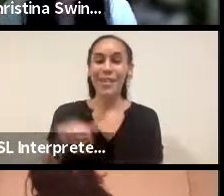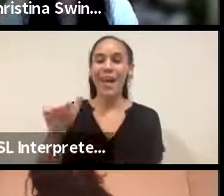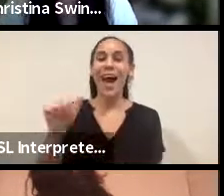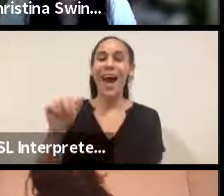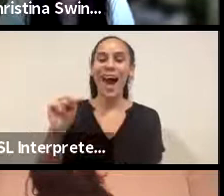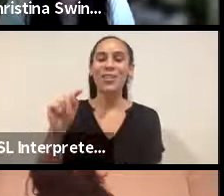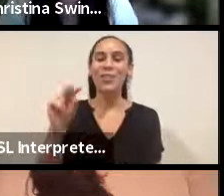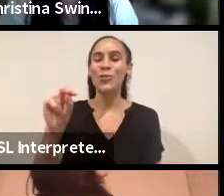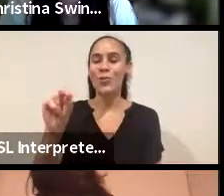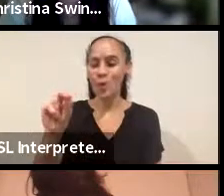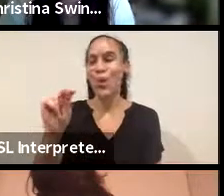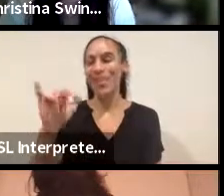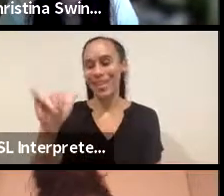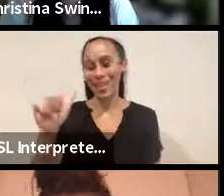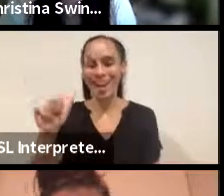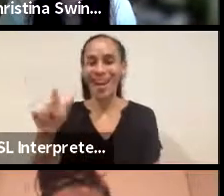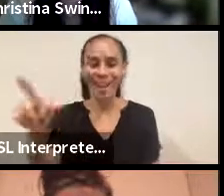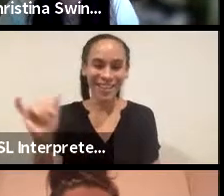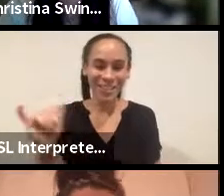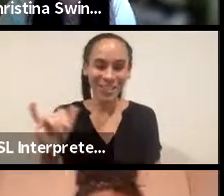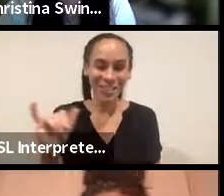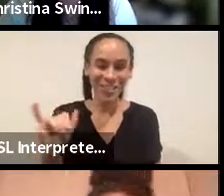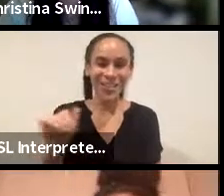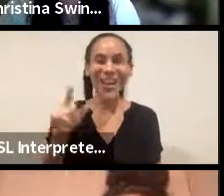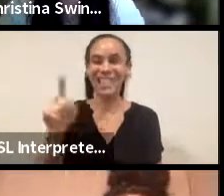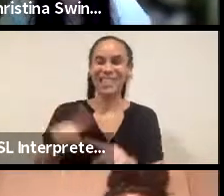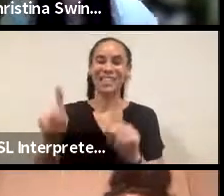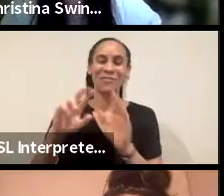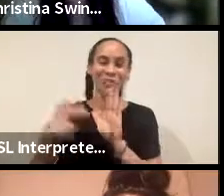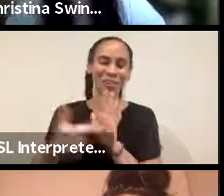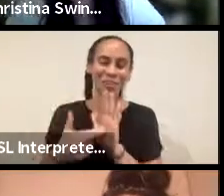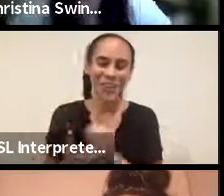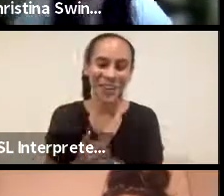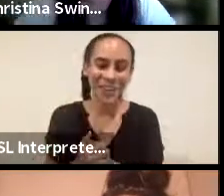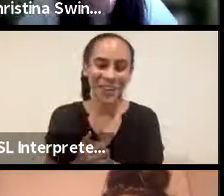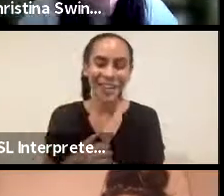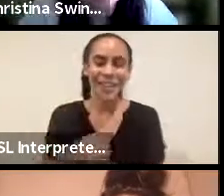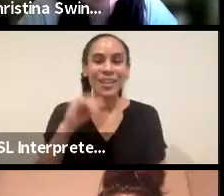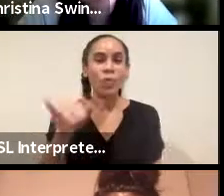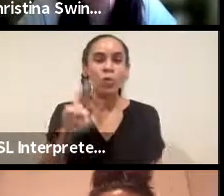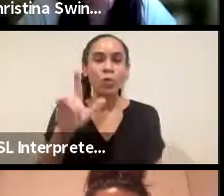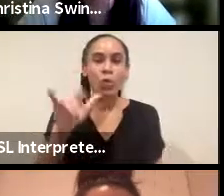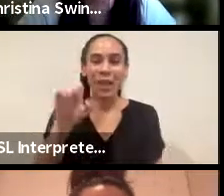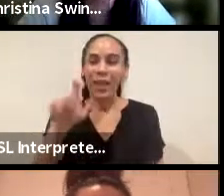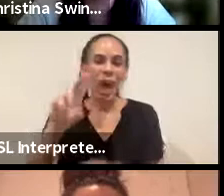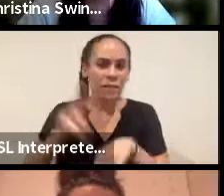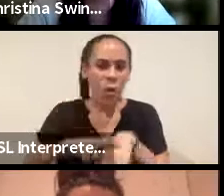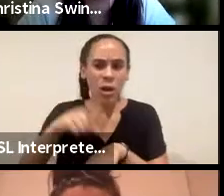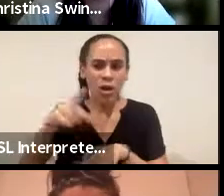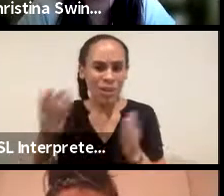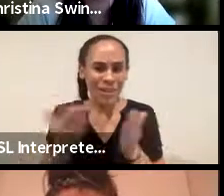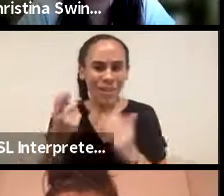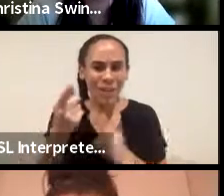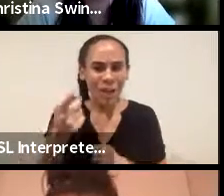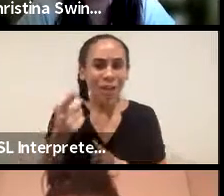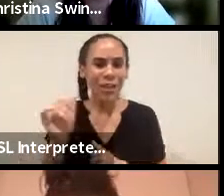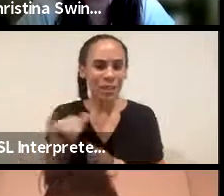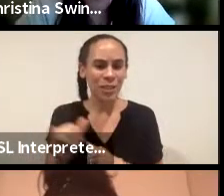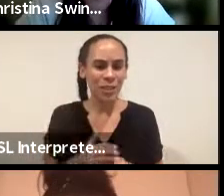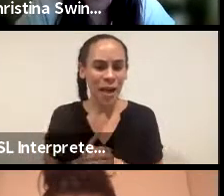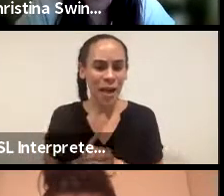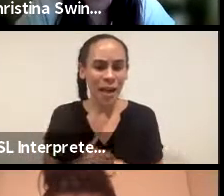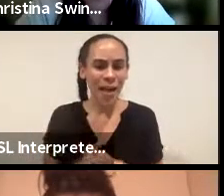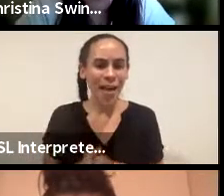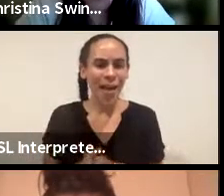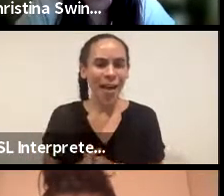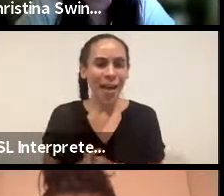well, right? Now that you're in a different role. Julie, of course, Julie is here as well too.